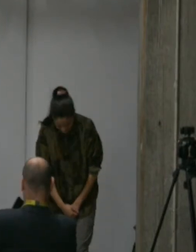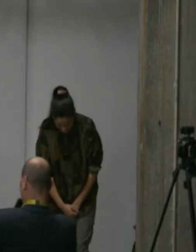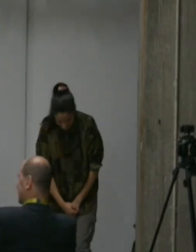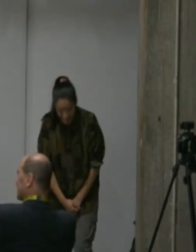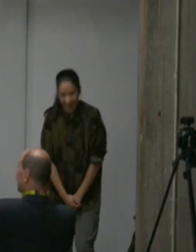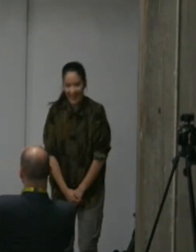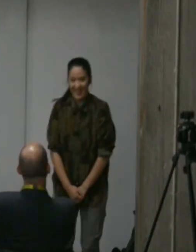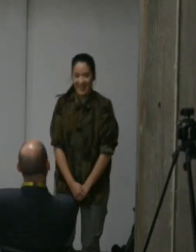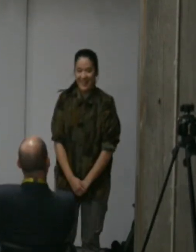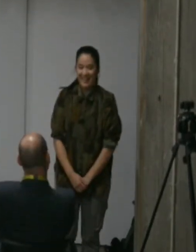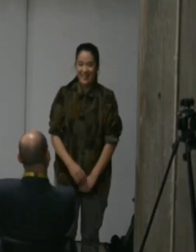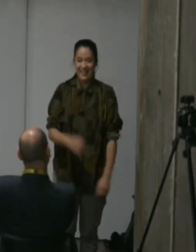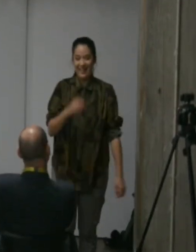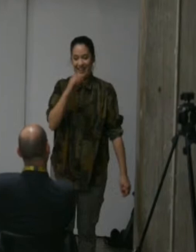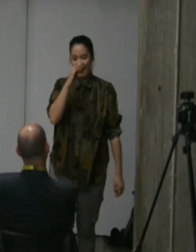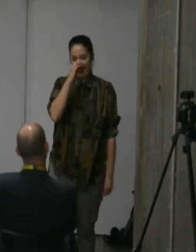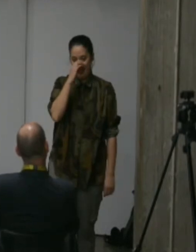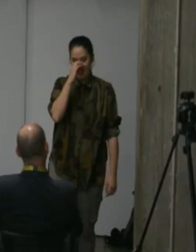Okay, okay.